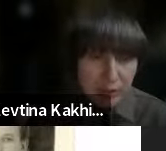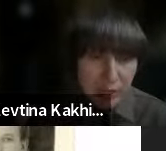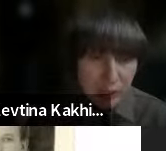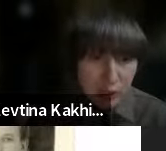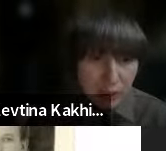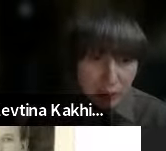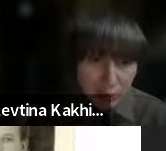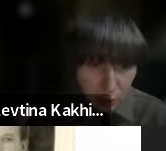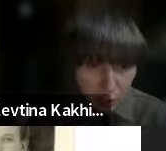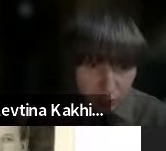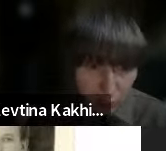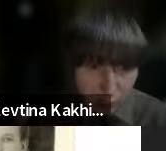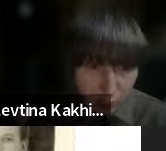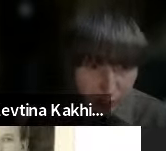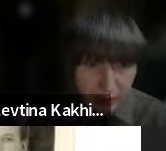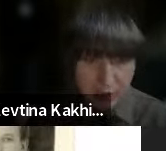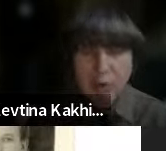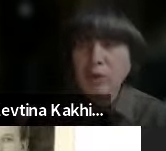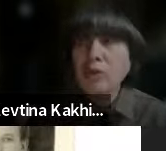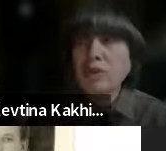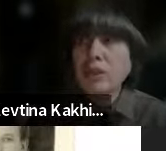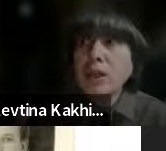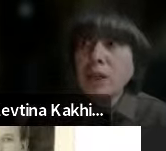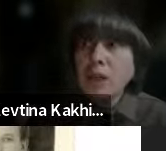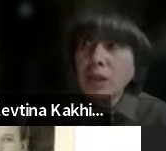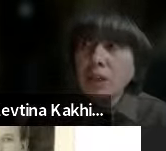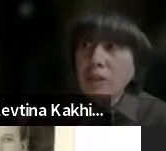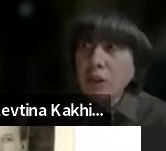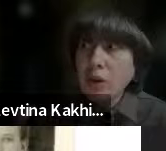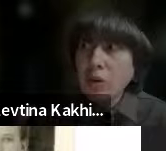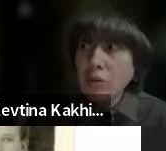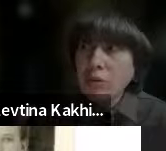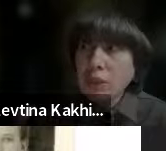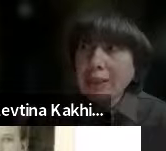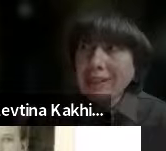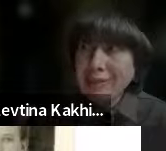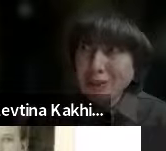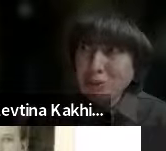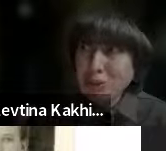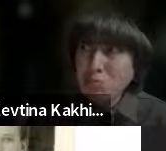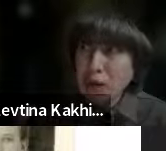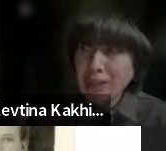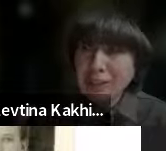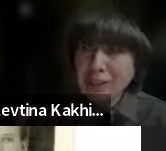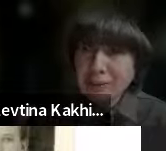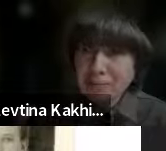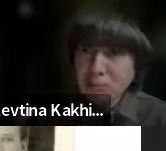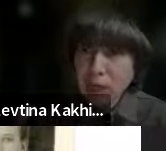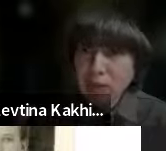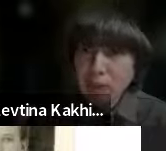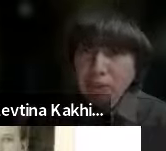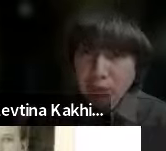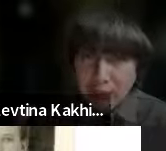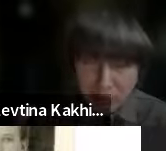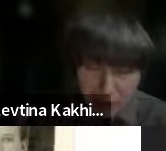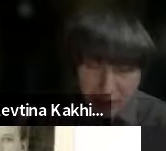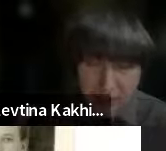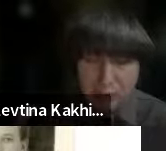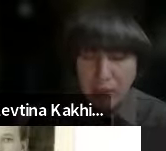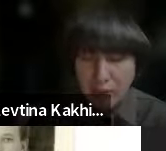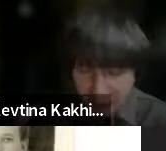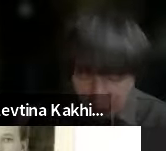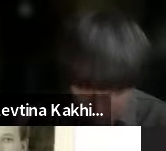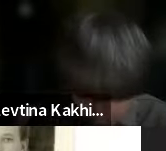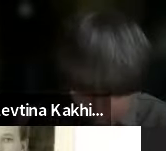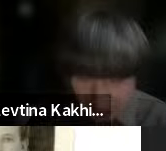Monica, actually showed the work is about. So they went to Donbas, my